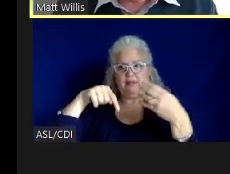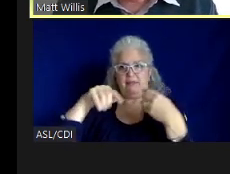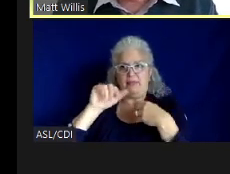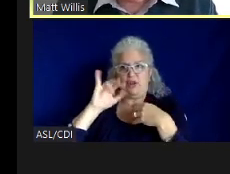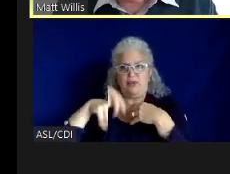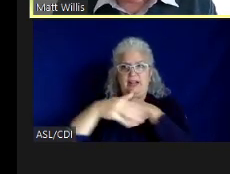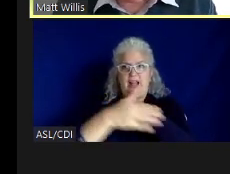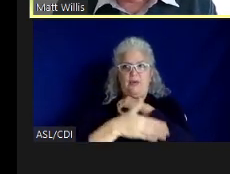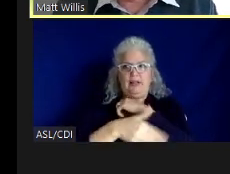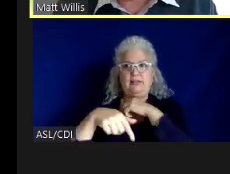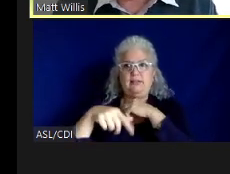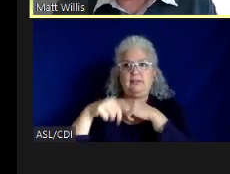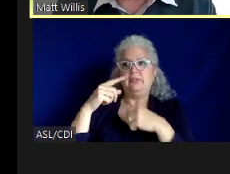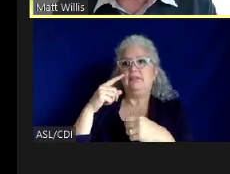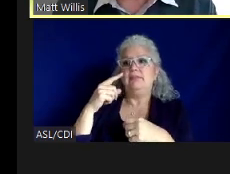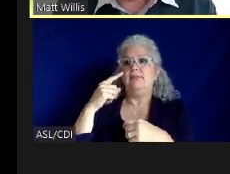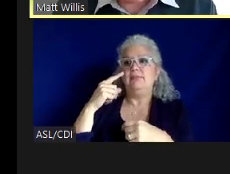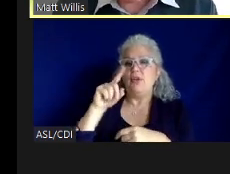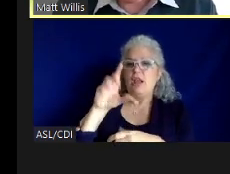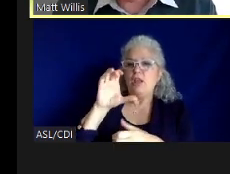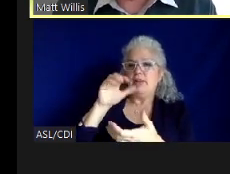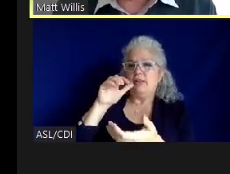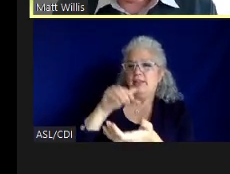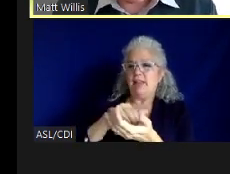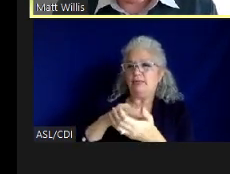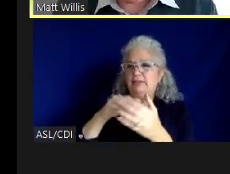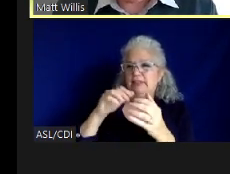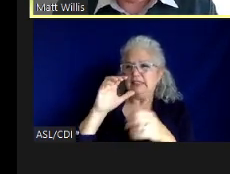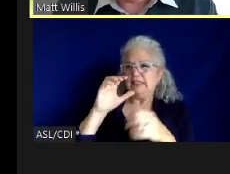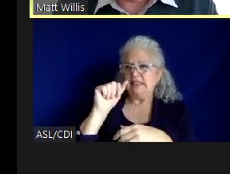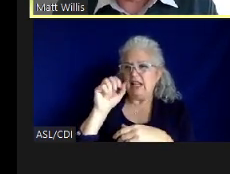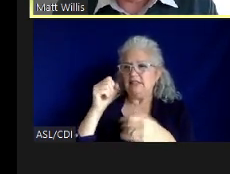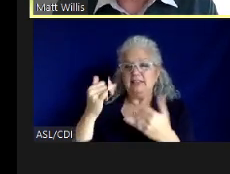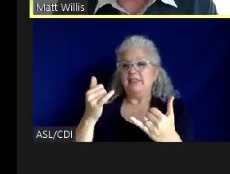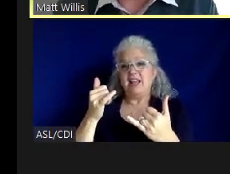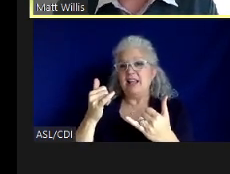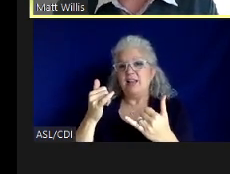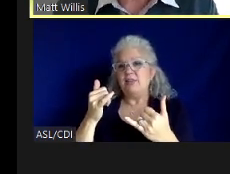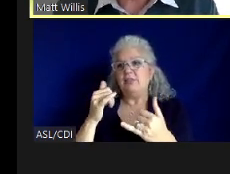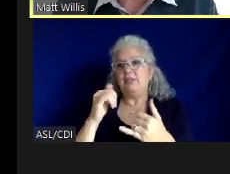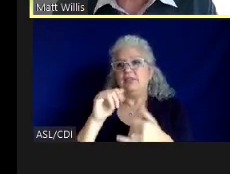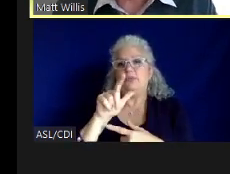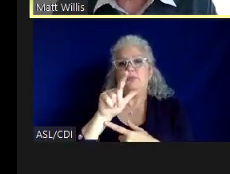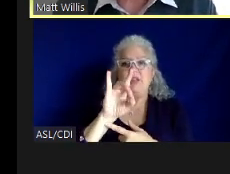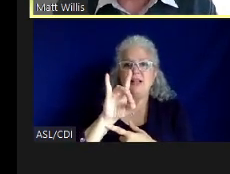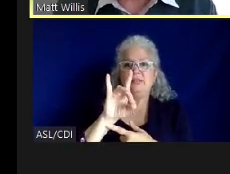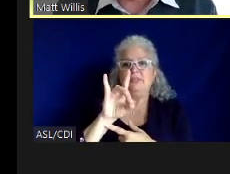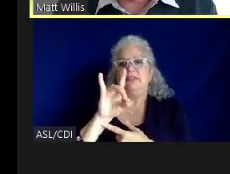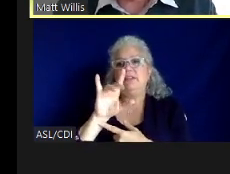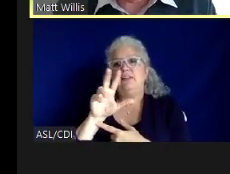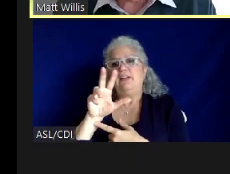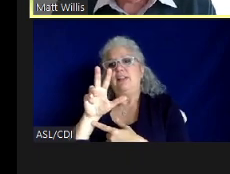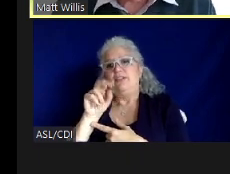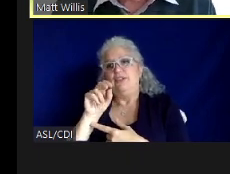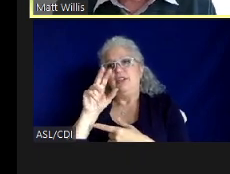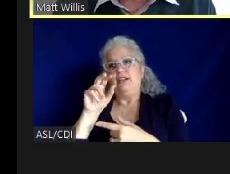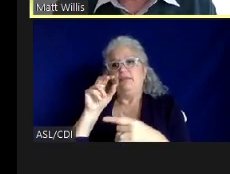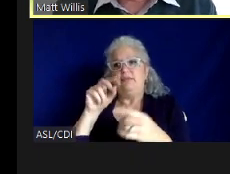at, we're about 28 cases, 30 cases per 100. So we're about 15 times that we had